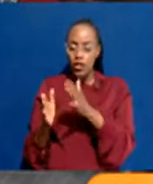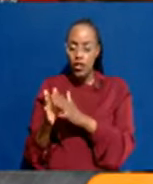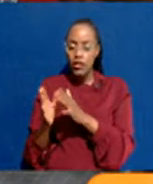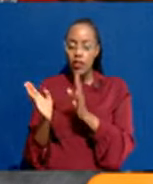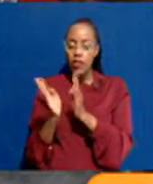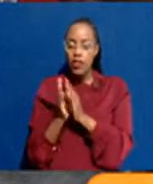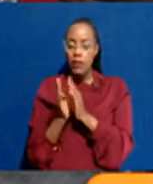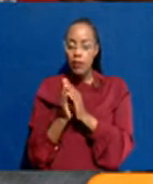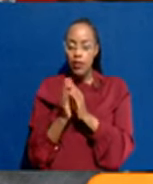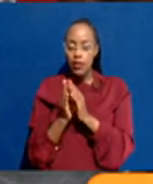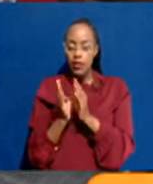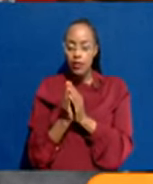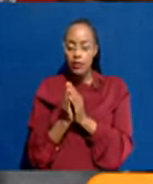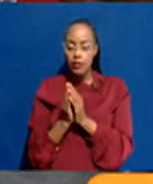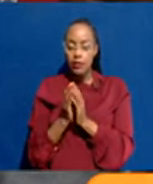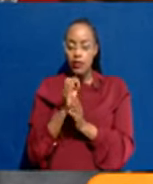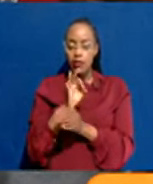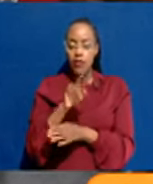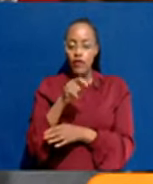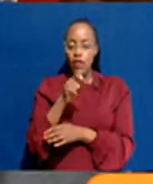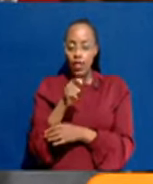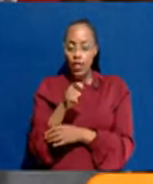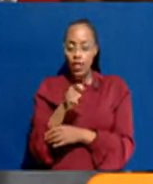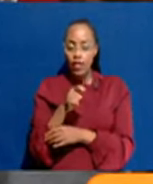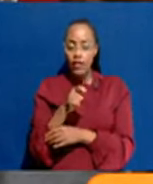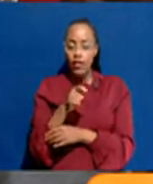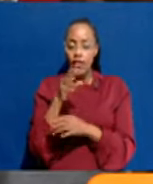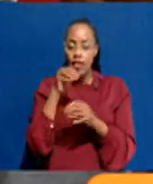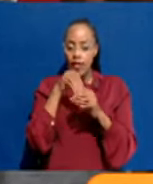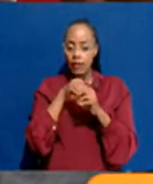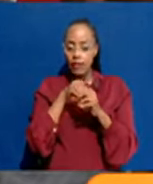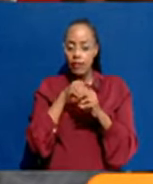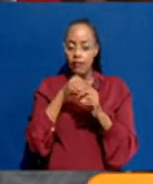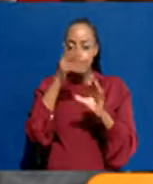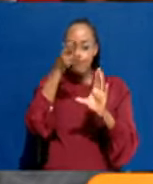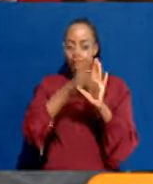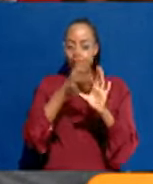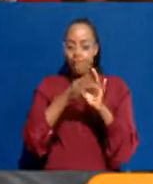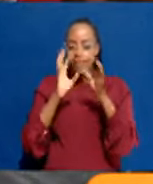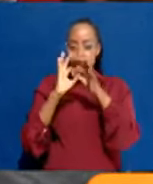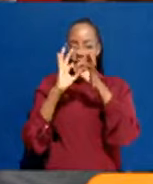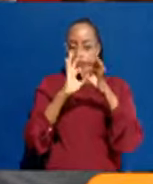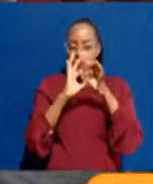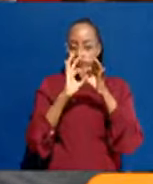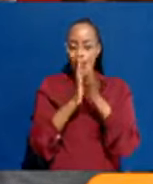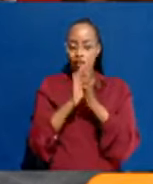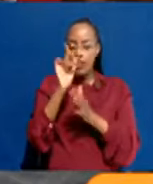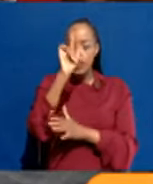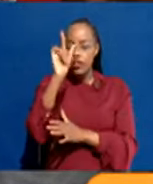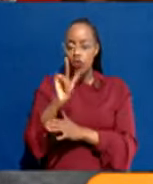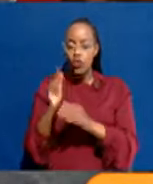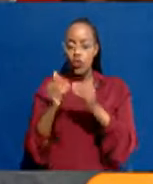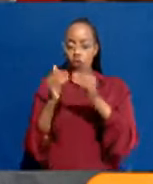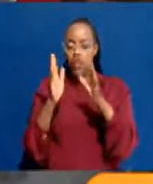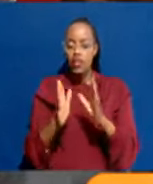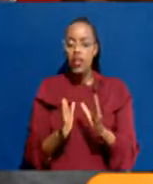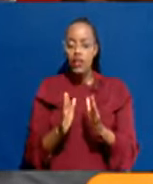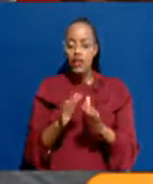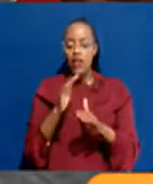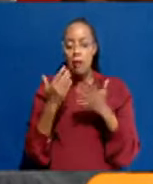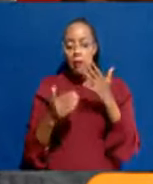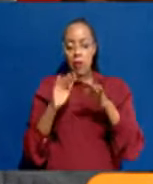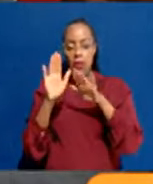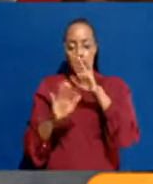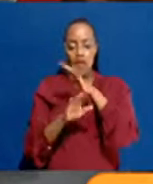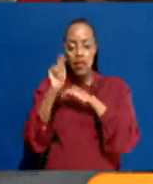meeting of the key part, you know, participant in the coalition and the regional leaders, including the vice